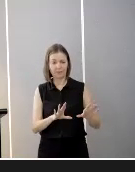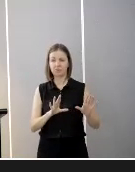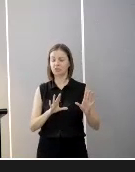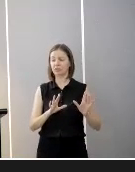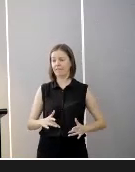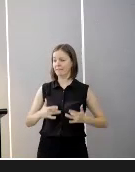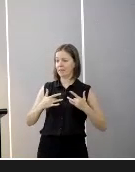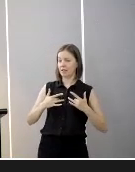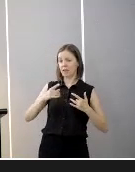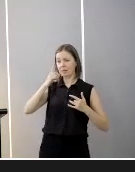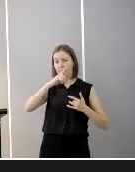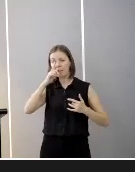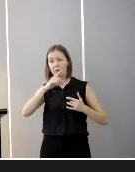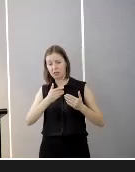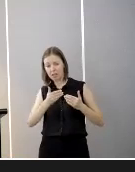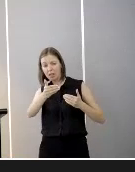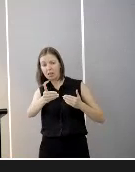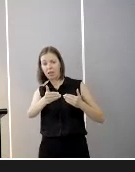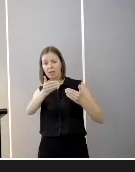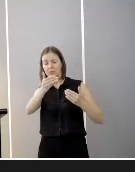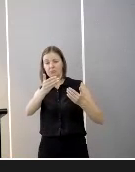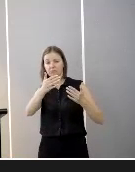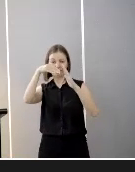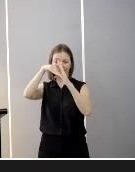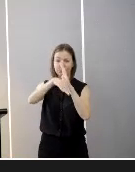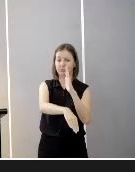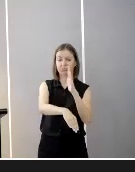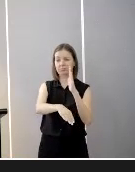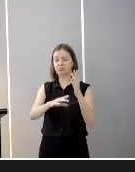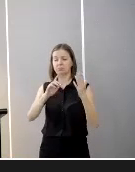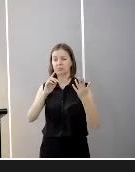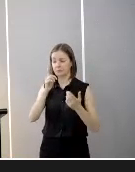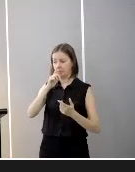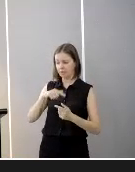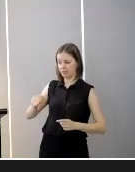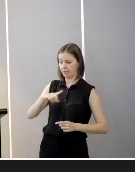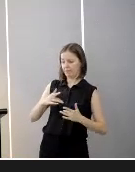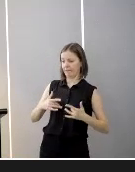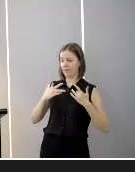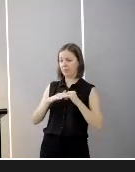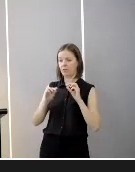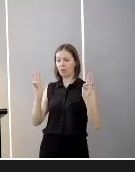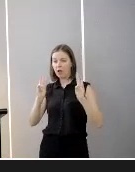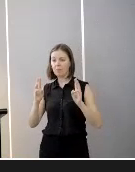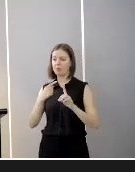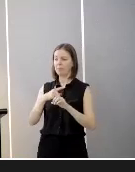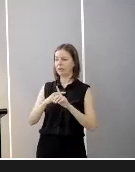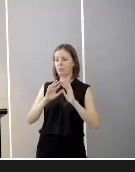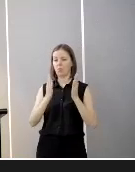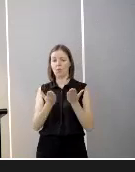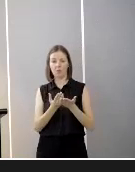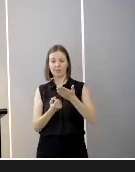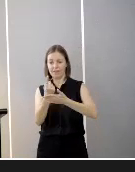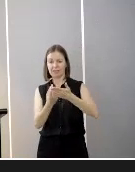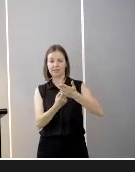doomed. I think a lot of people are feeling this way, not just in terms of climate, but broader world events. So I think a